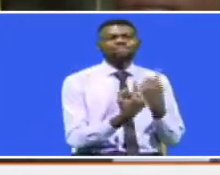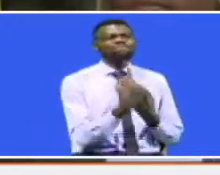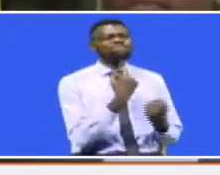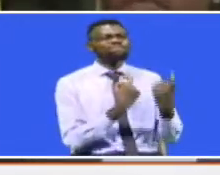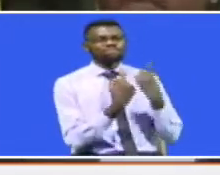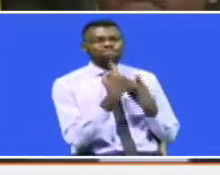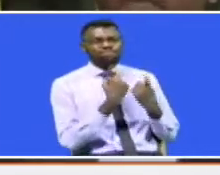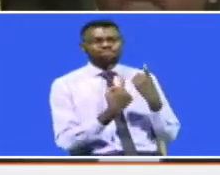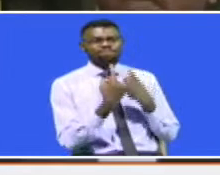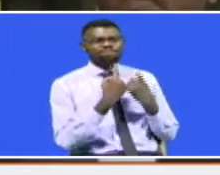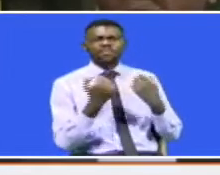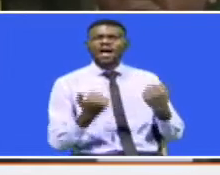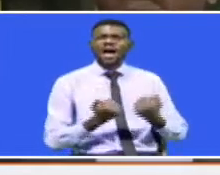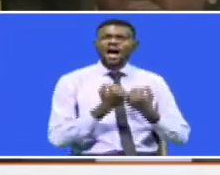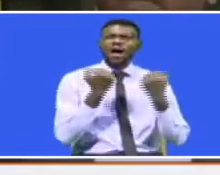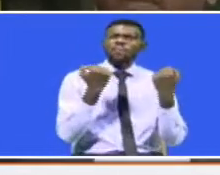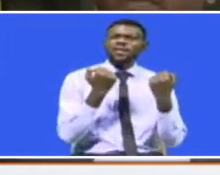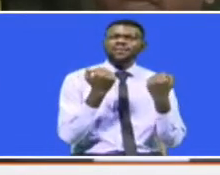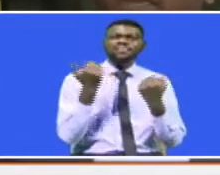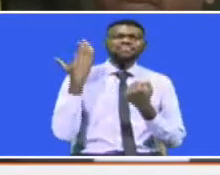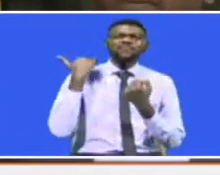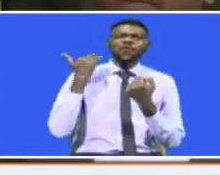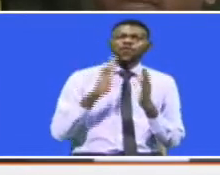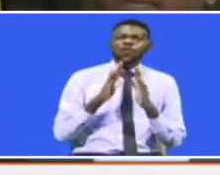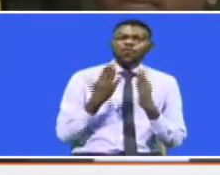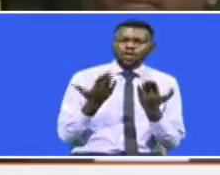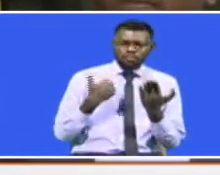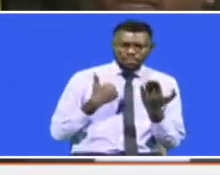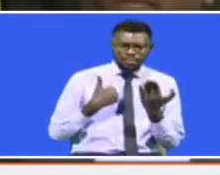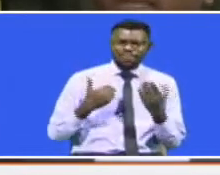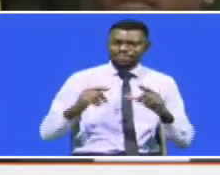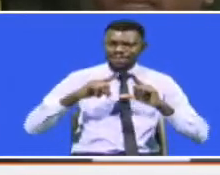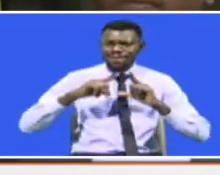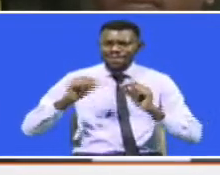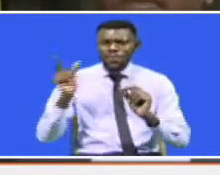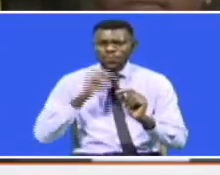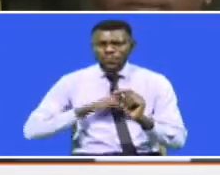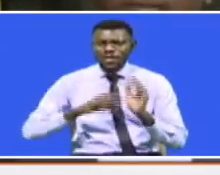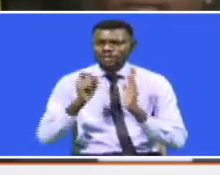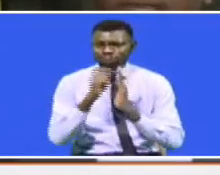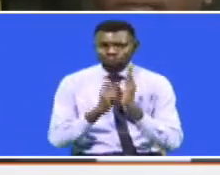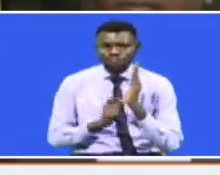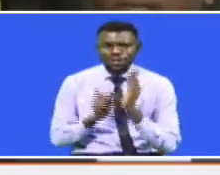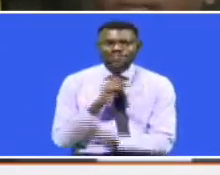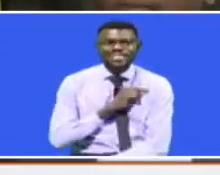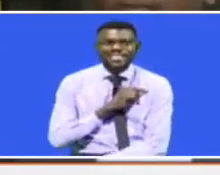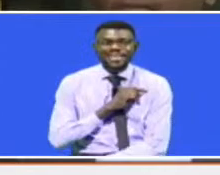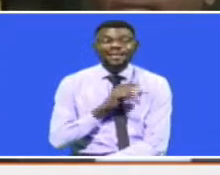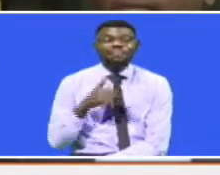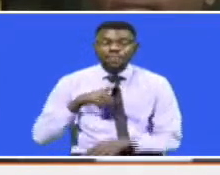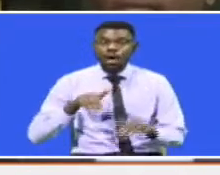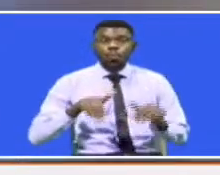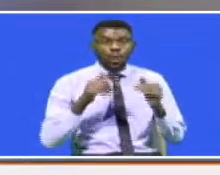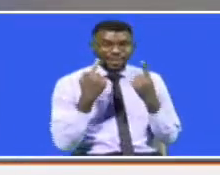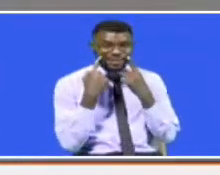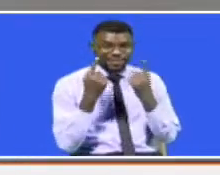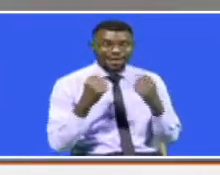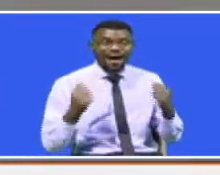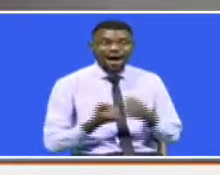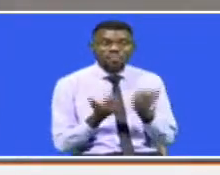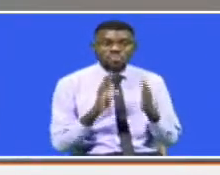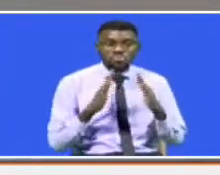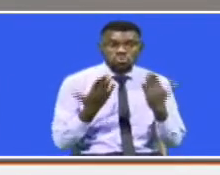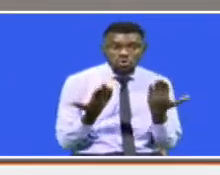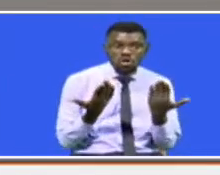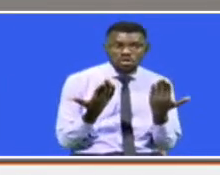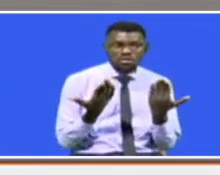what happened on that day. And I gave my statement. I've just given my statement. And I'm waiting to see what happens. And